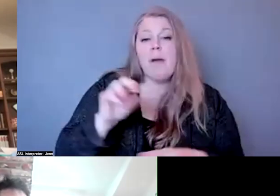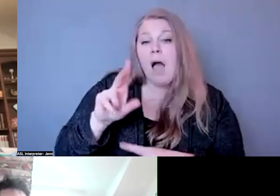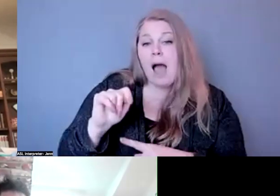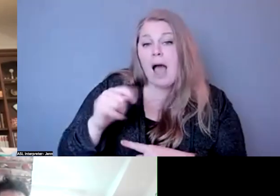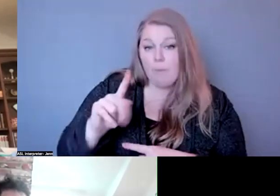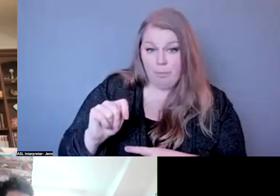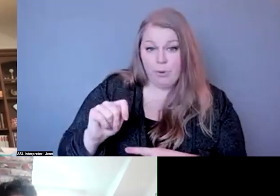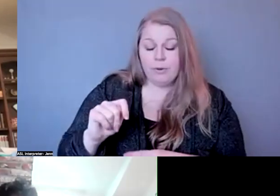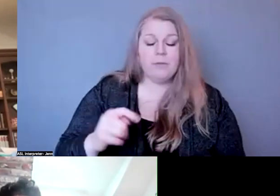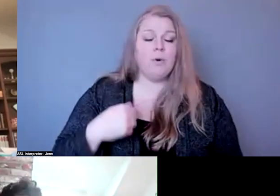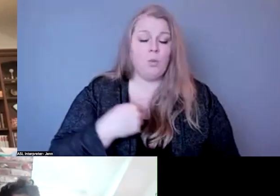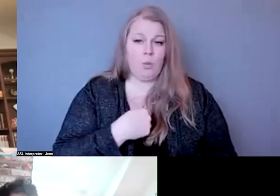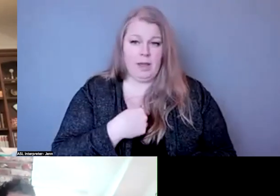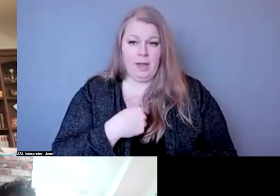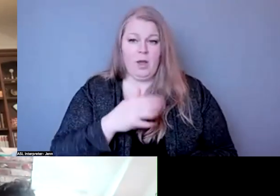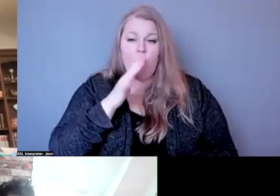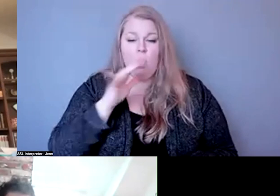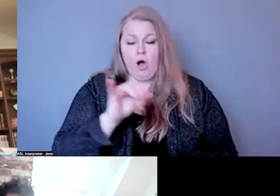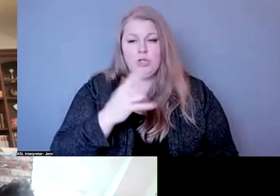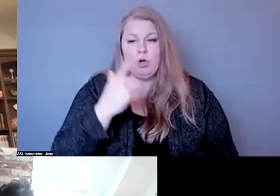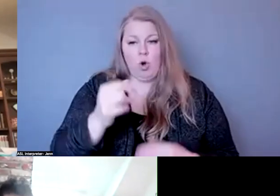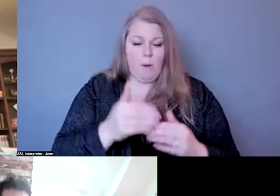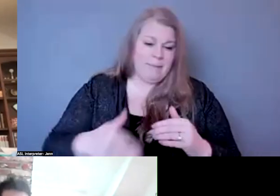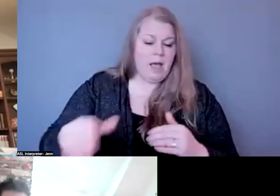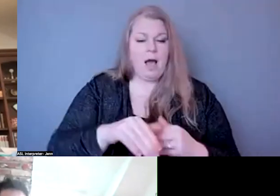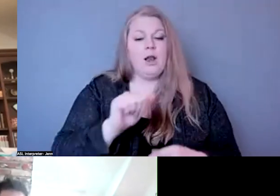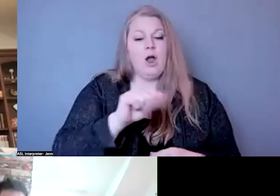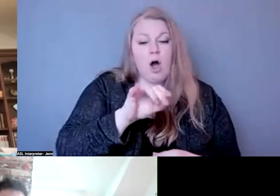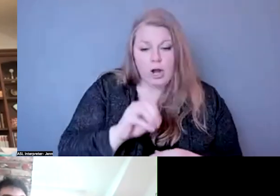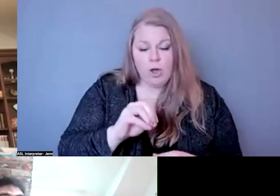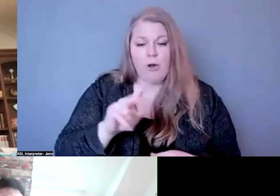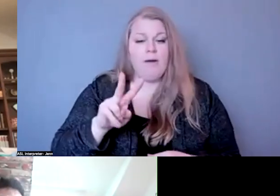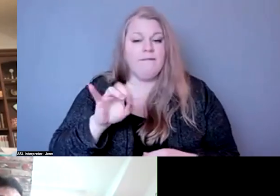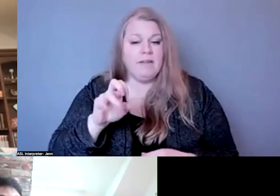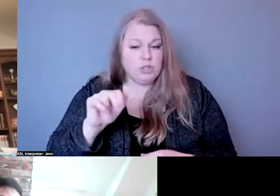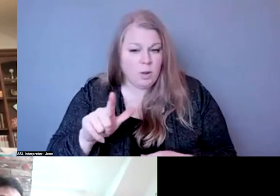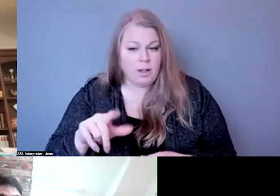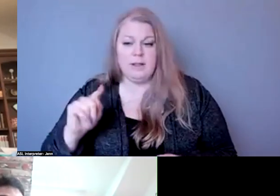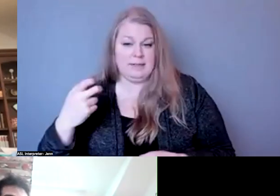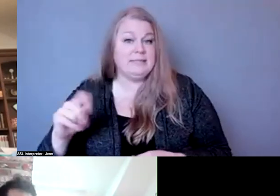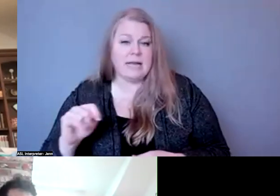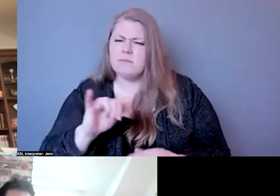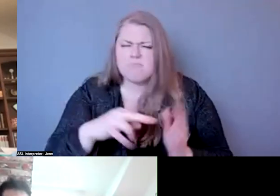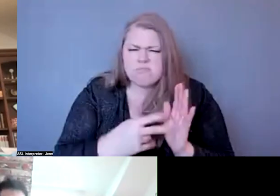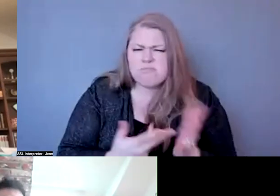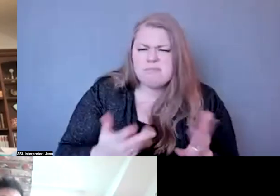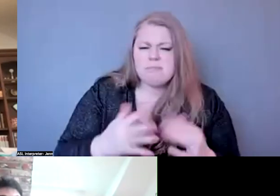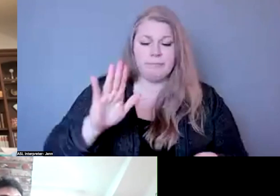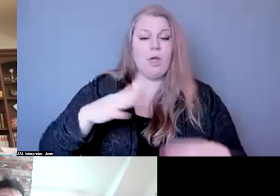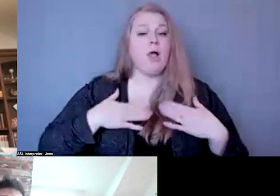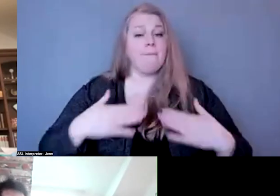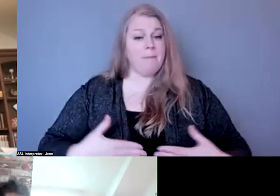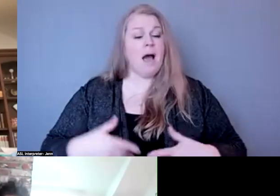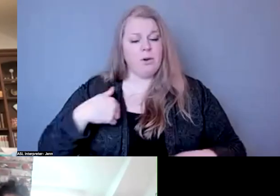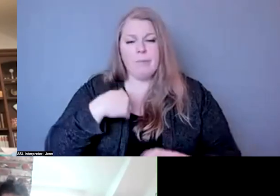asserting that we're also going to go beyond audio, visual, text. So what does that mean? Well, on the body, we can